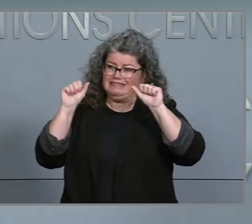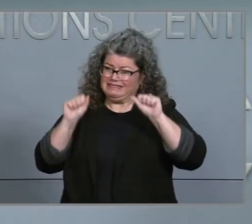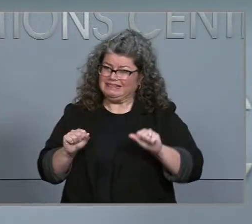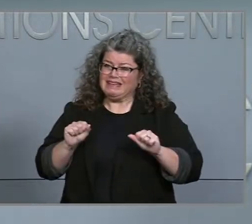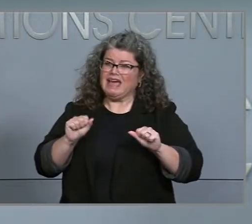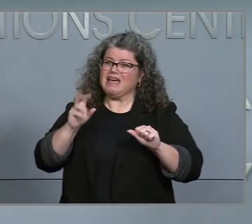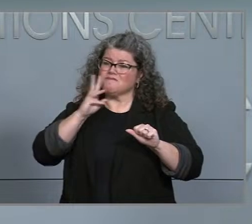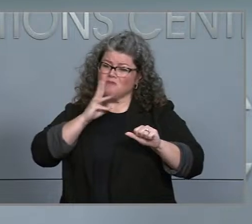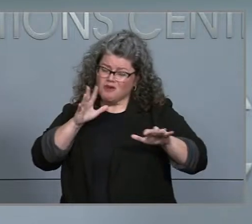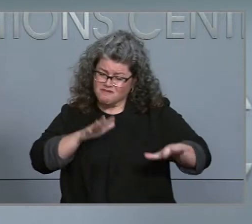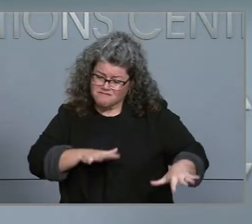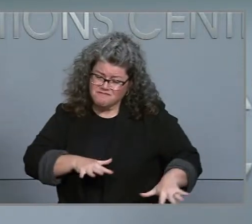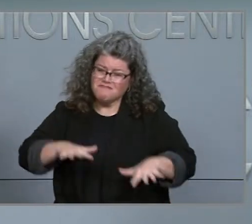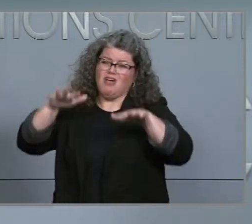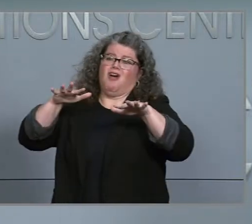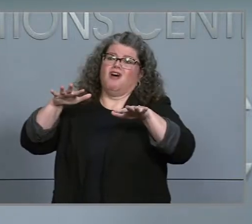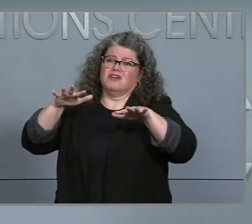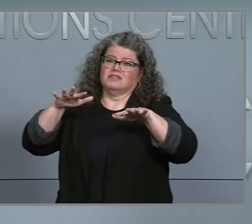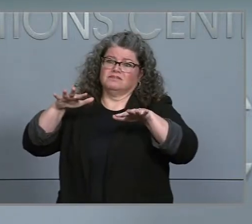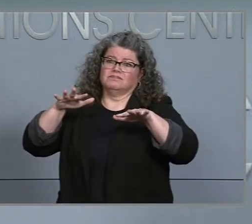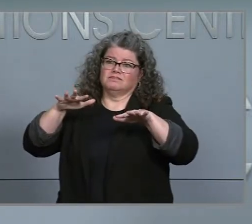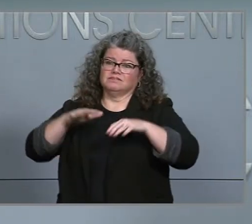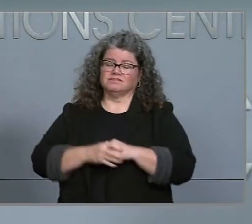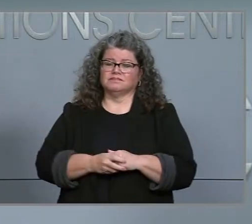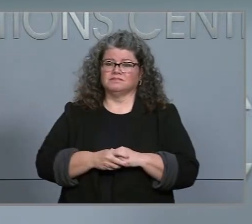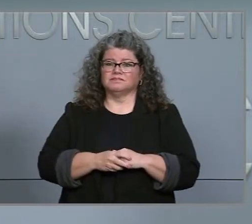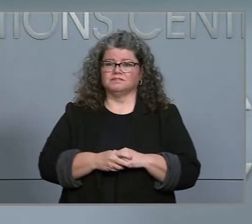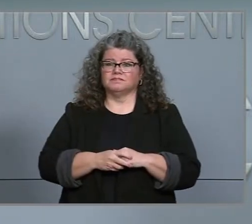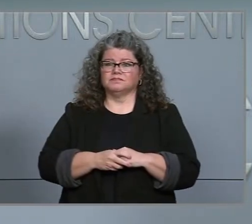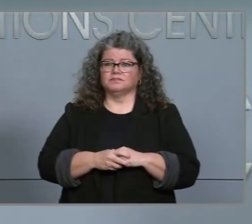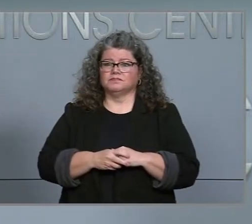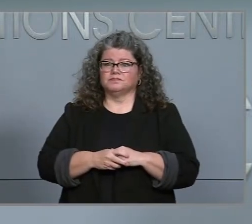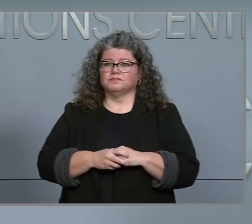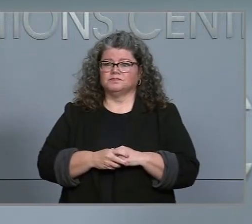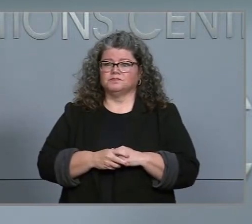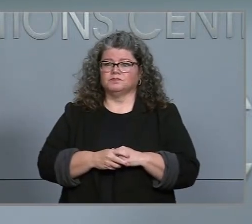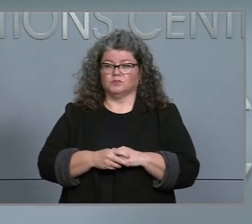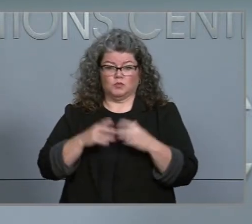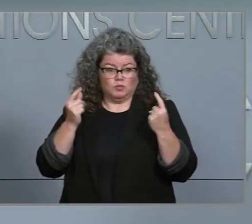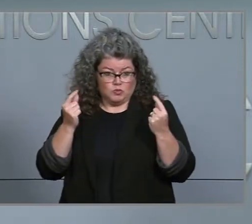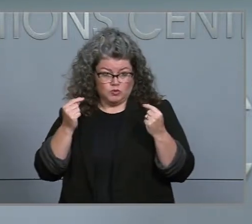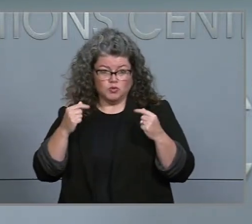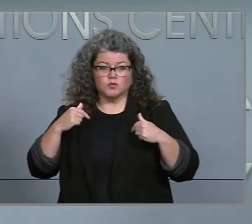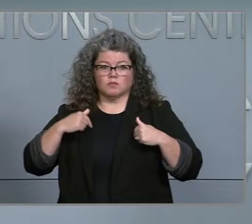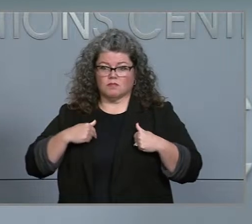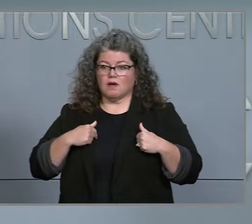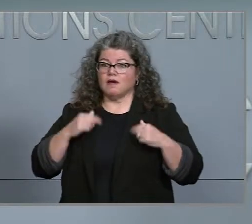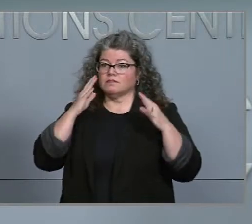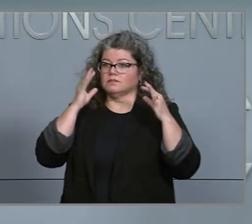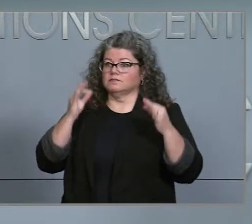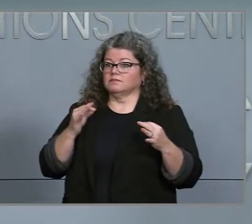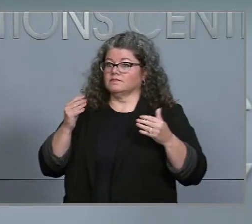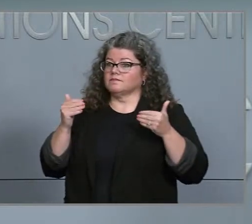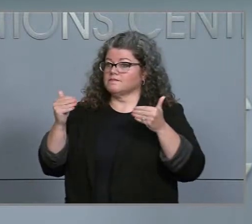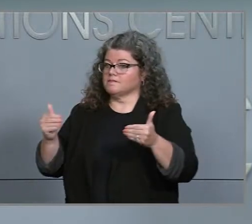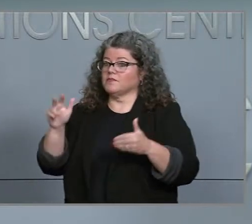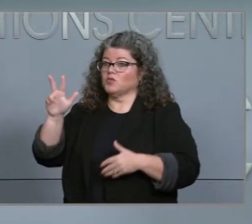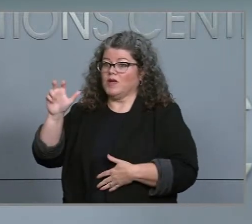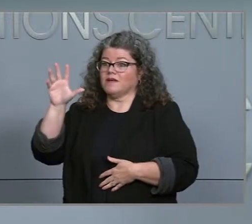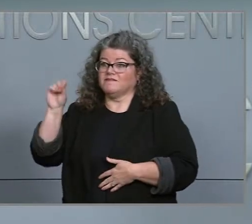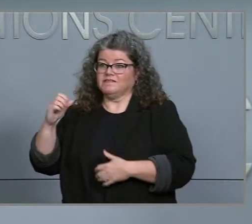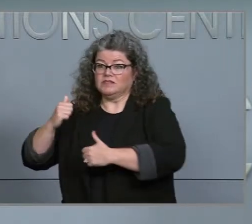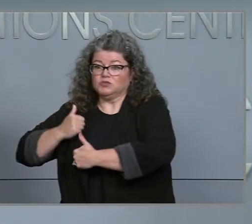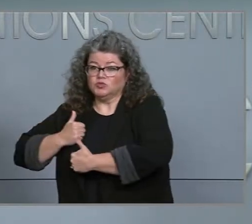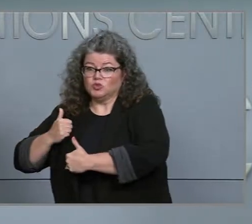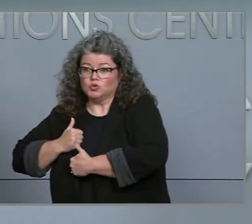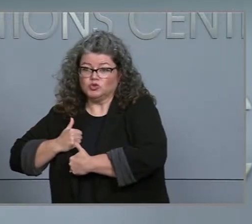even severe flash flooding. In response, I've activated more than 350 soldiers and airmen